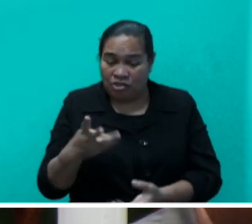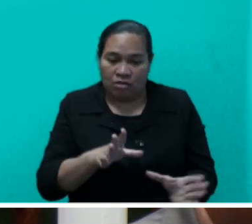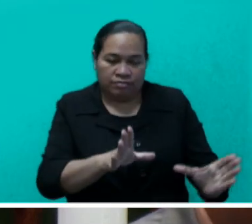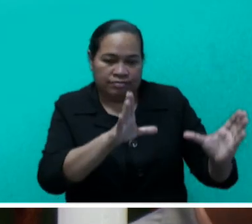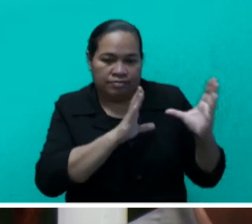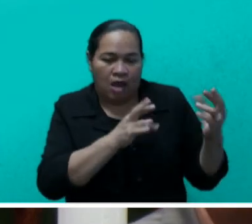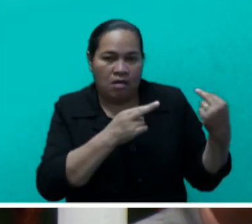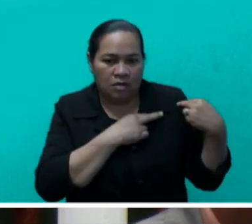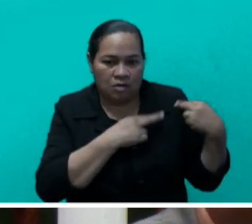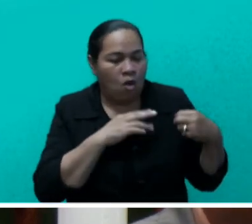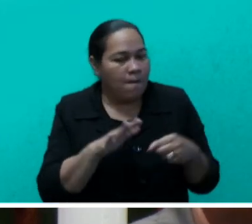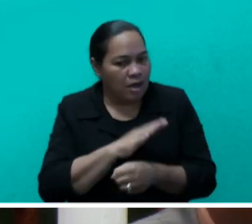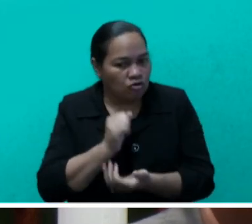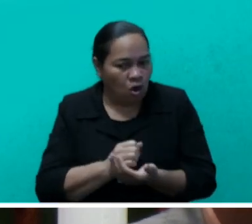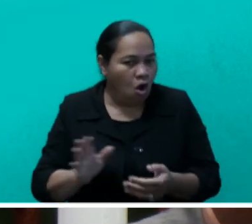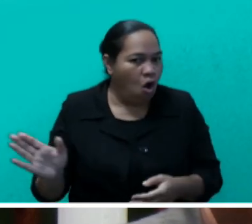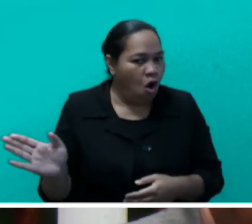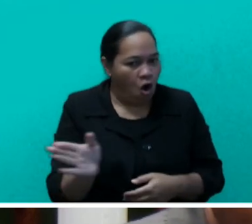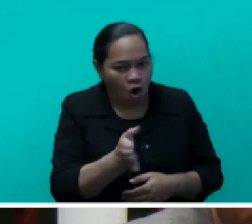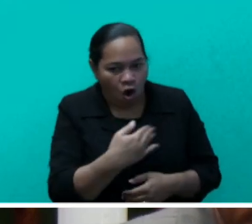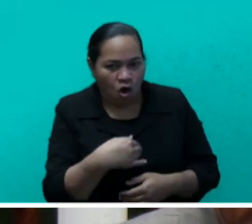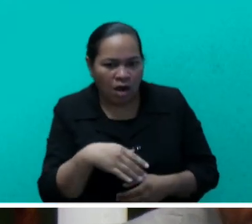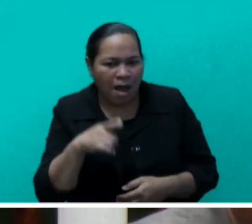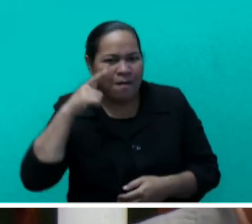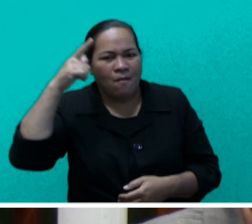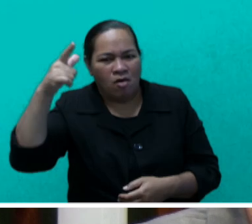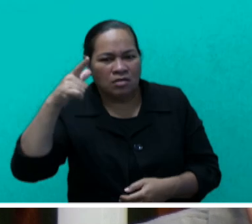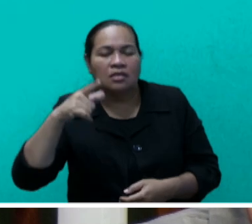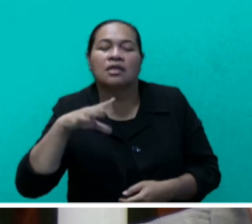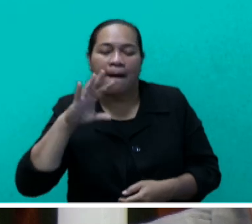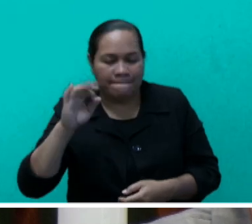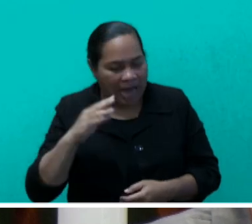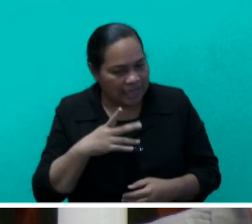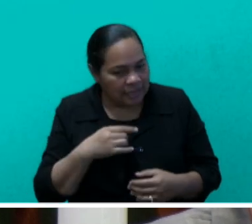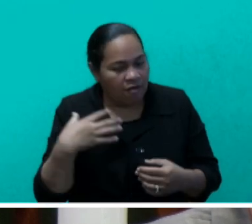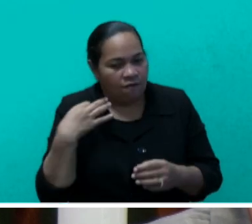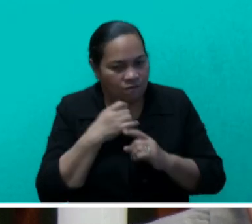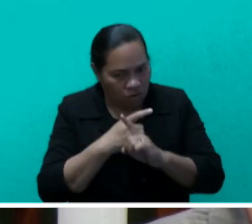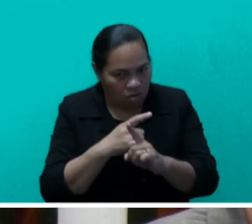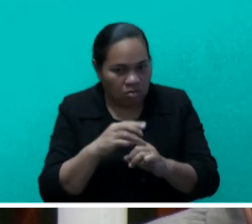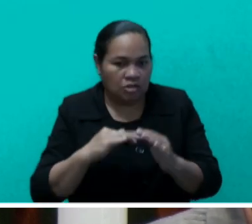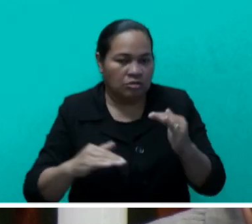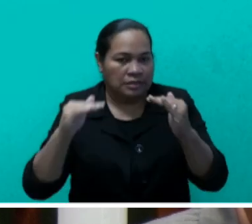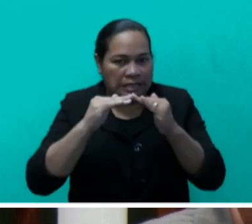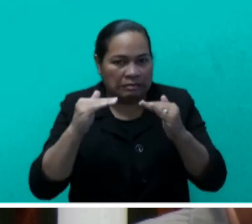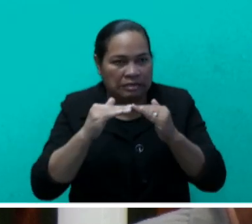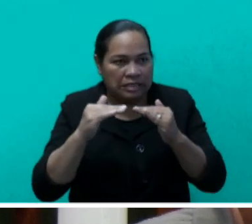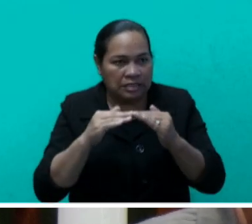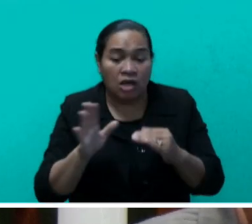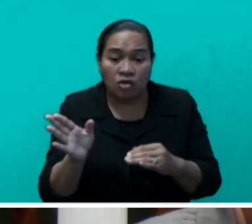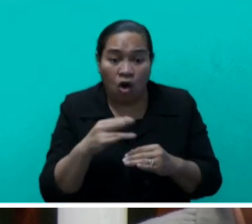ensure that all employers comply with the minimum standards. Awareness sessions are conducted together